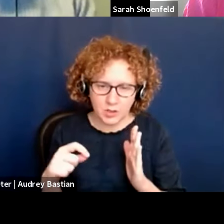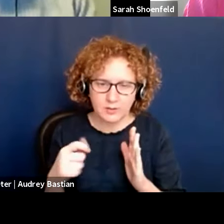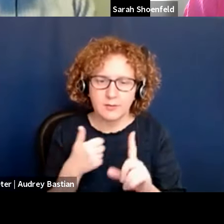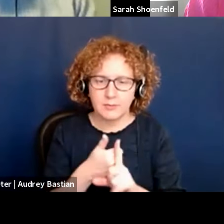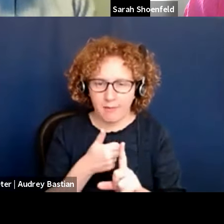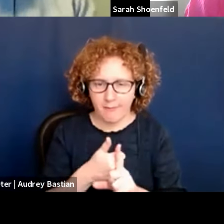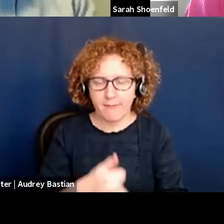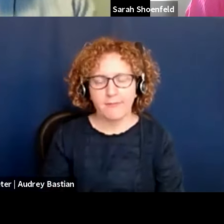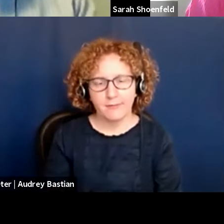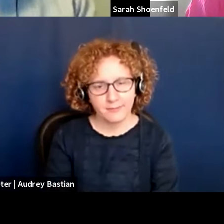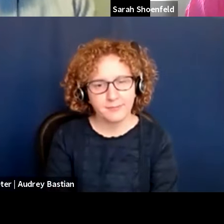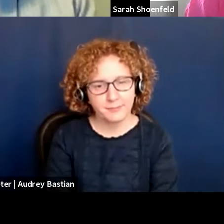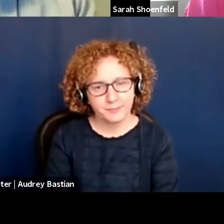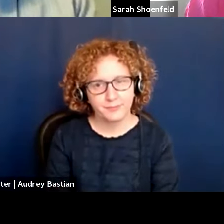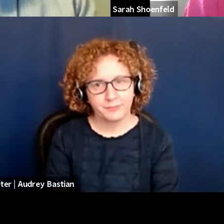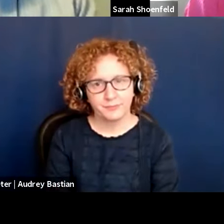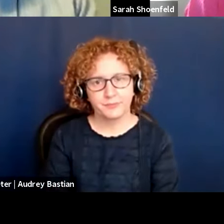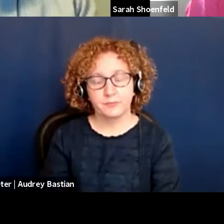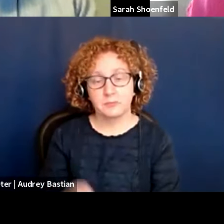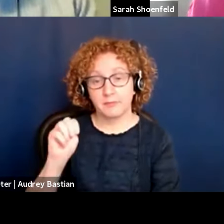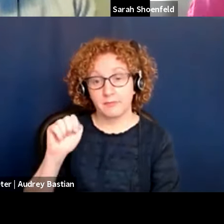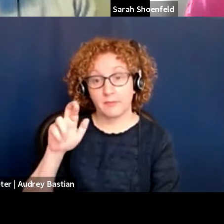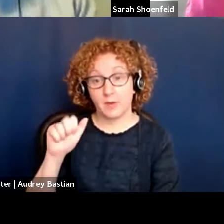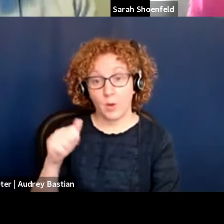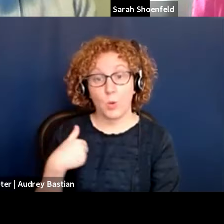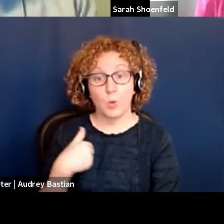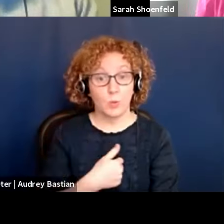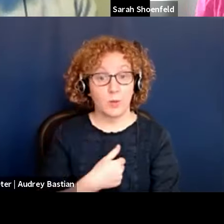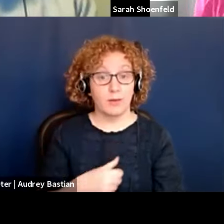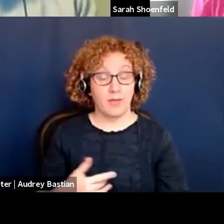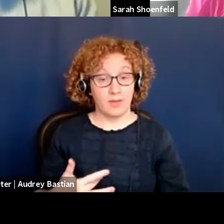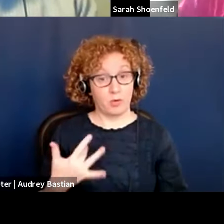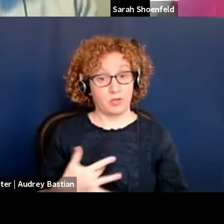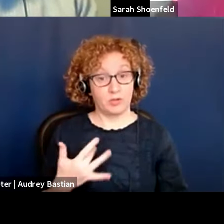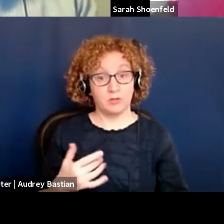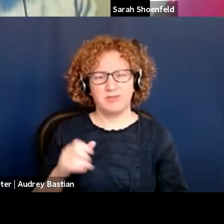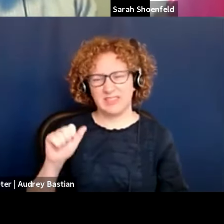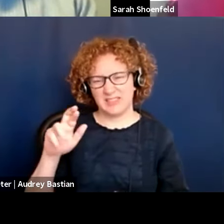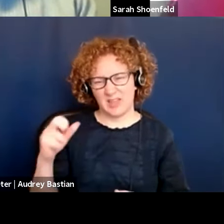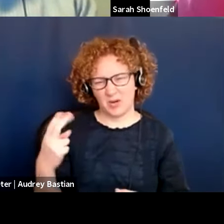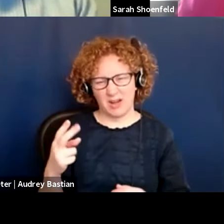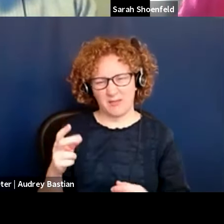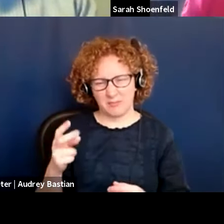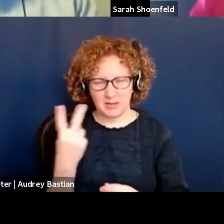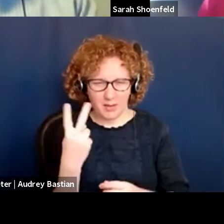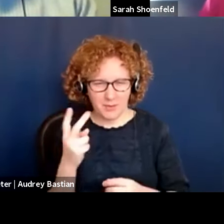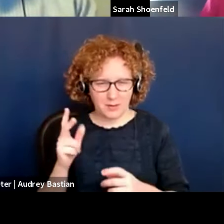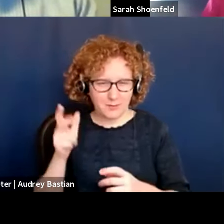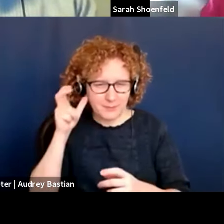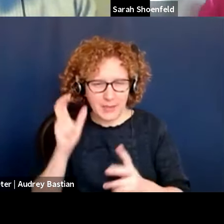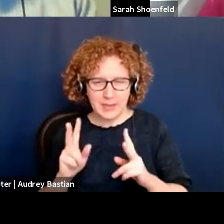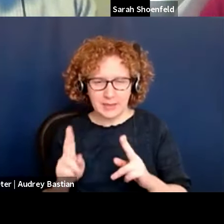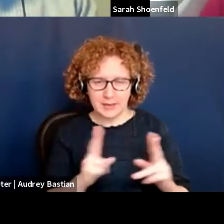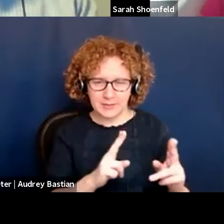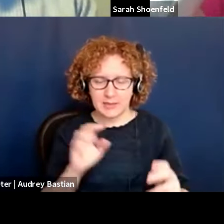themselves. We actually got the impression that some of the, Sarah played a couple of clips, the Eleanor